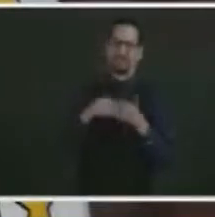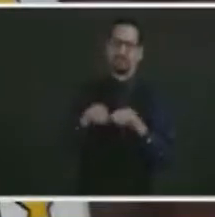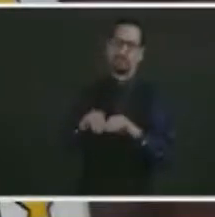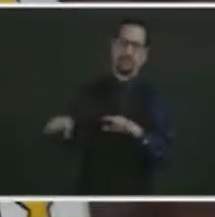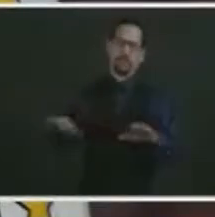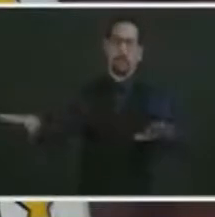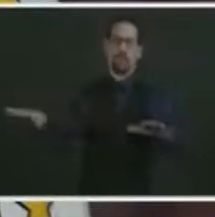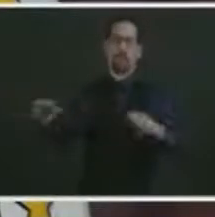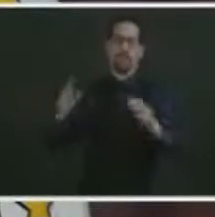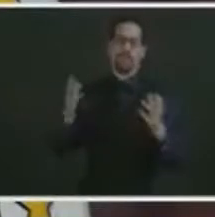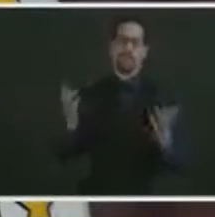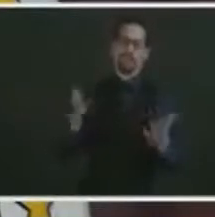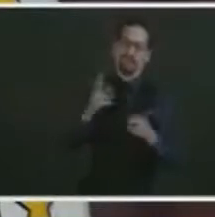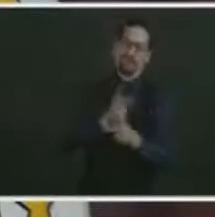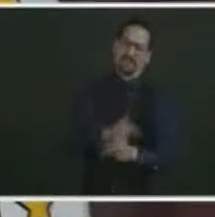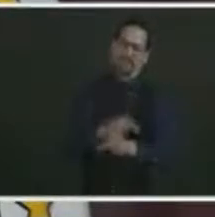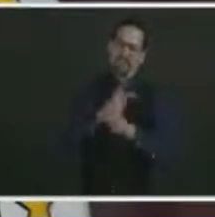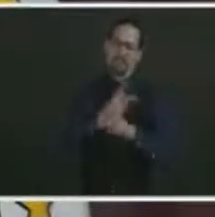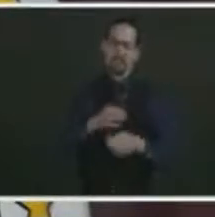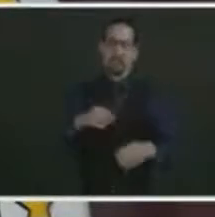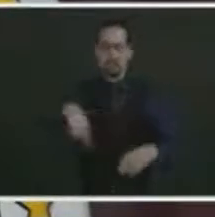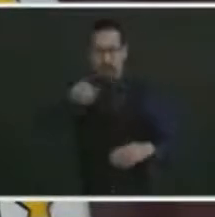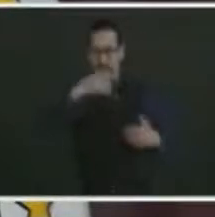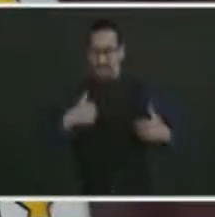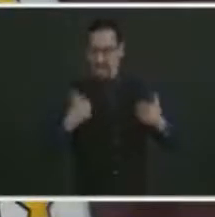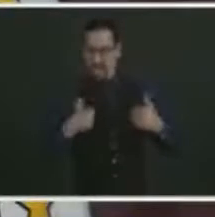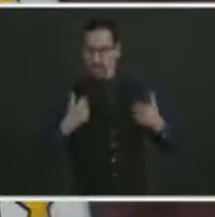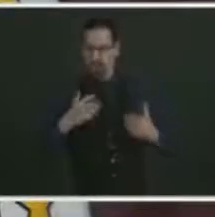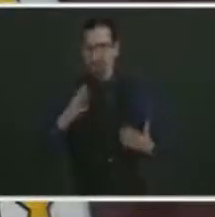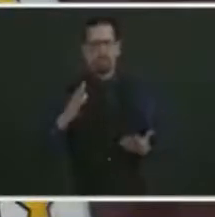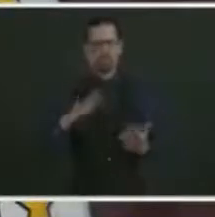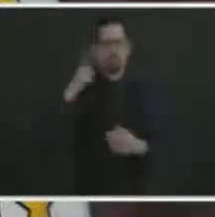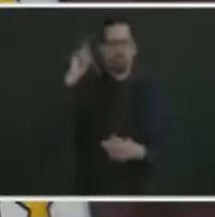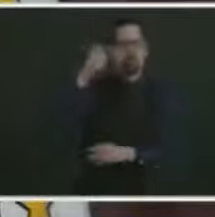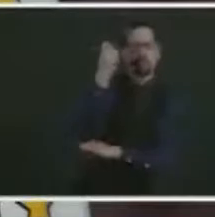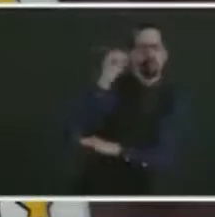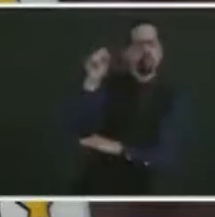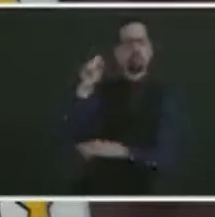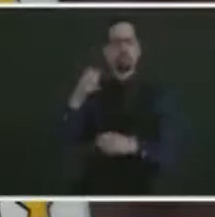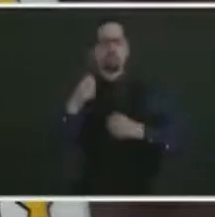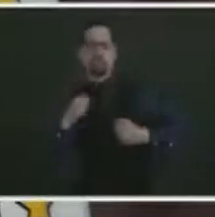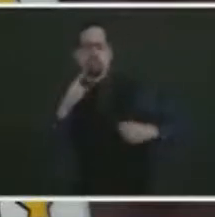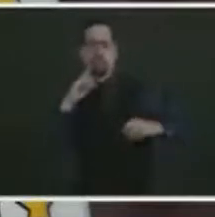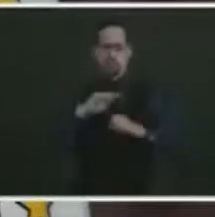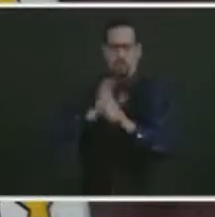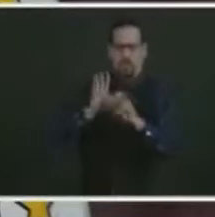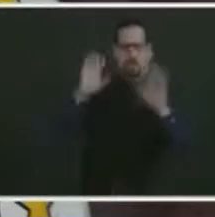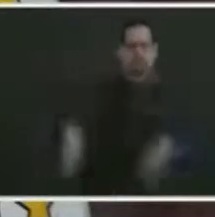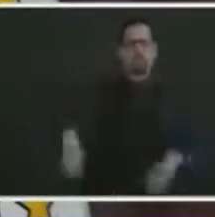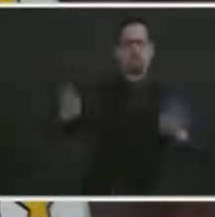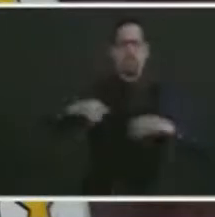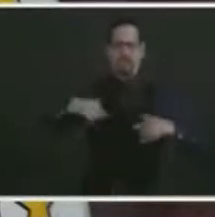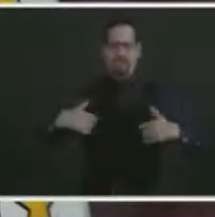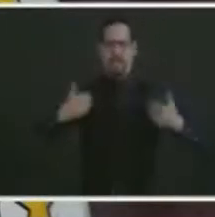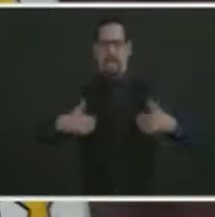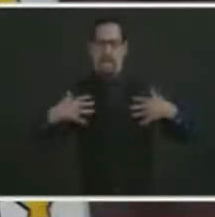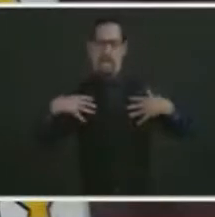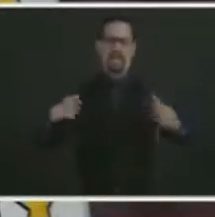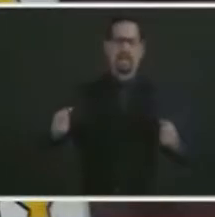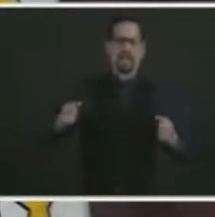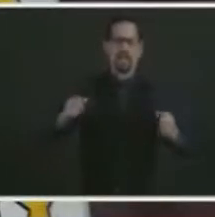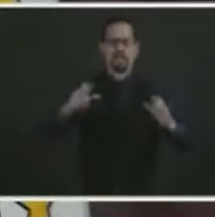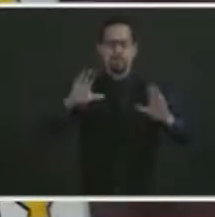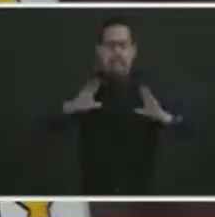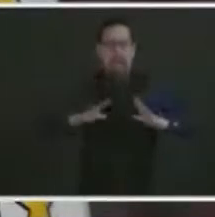So if you're a young person and you say, oh, COVID doesn't affect young people too badly, that may be